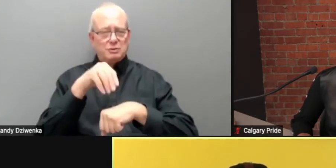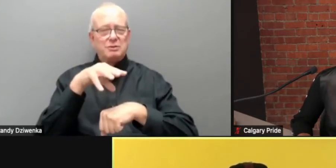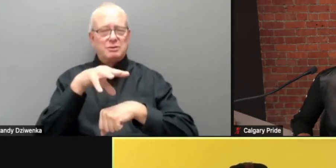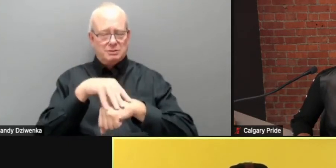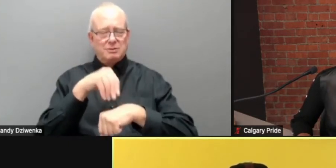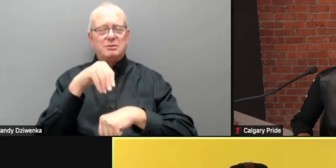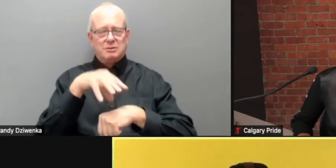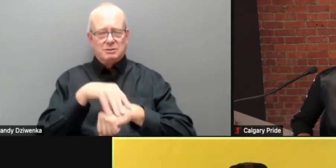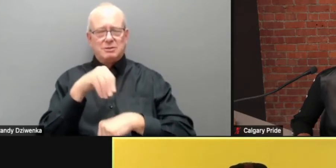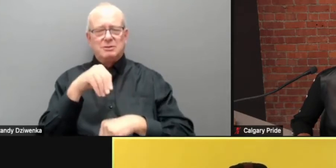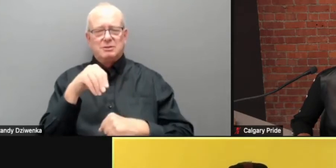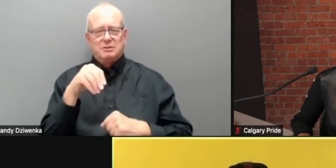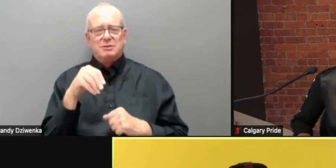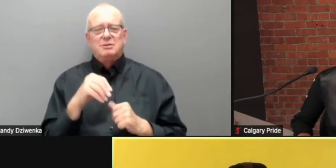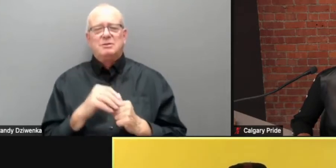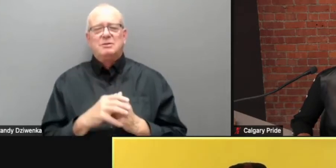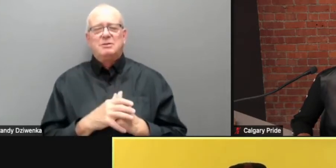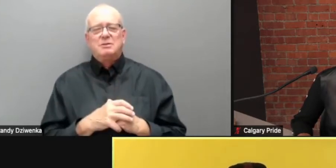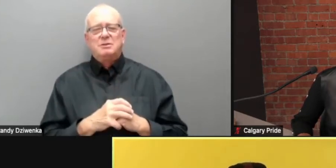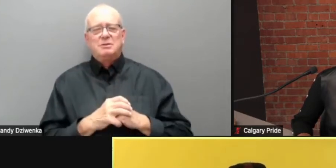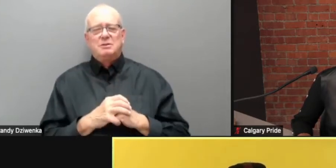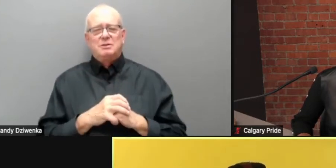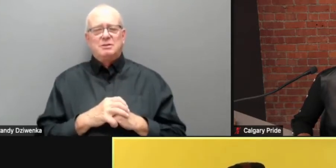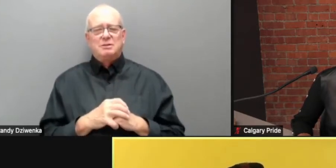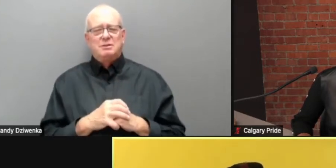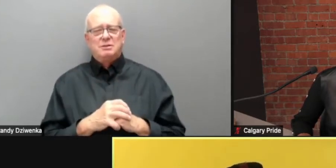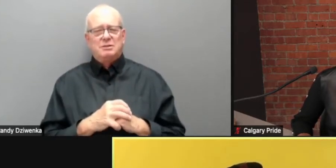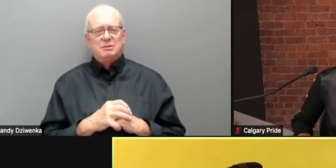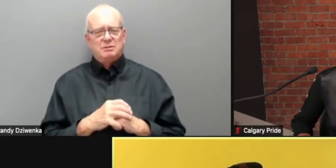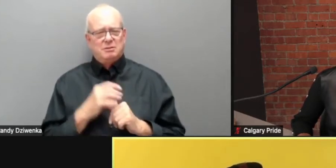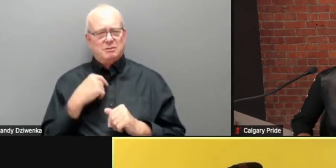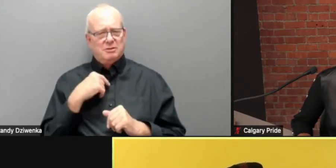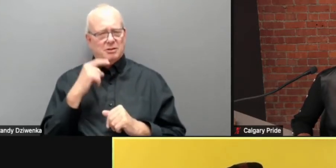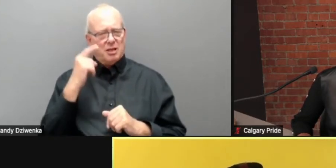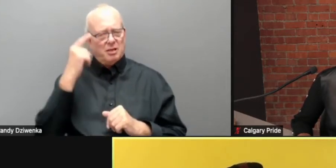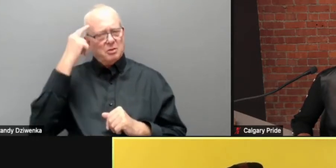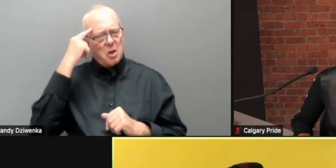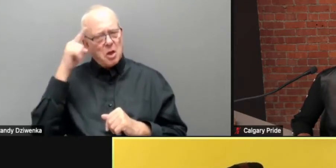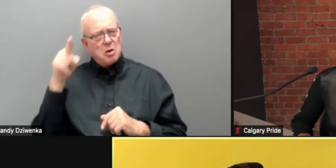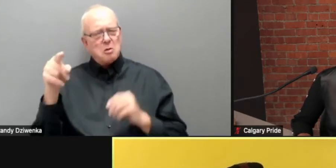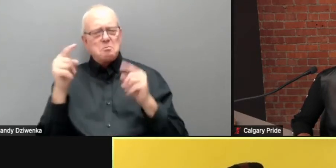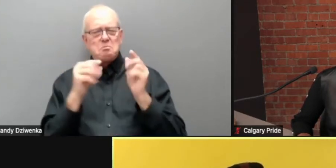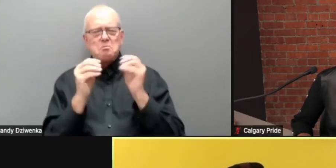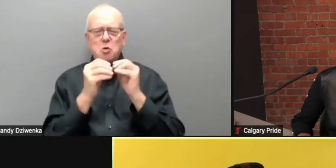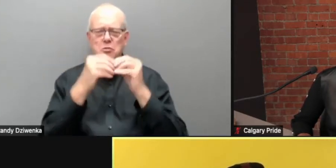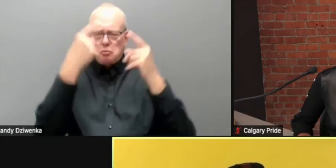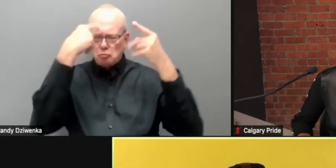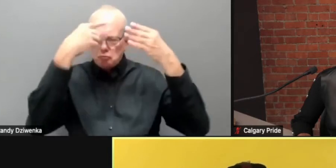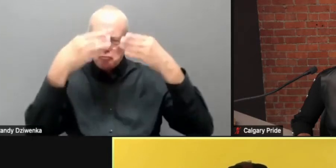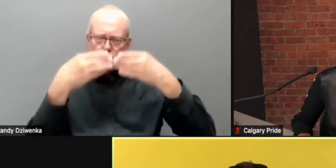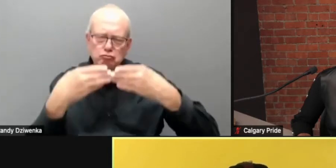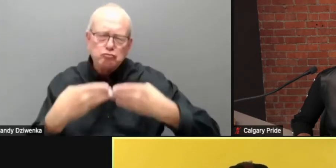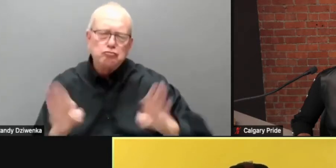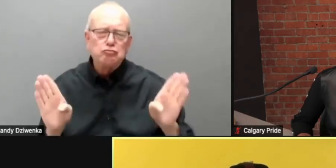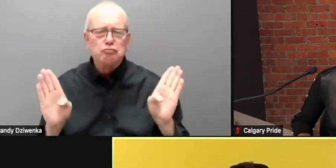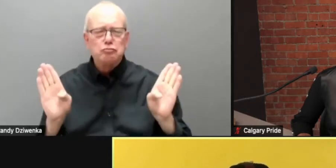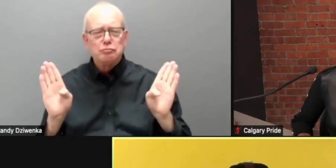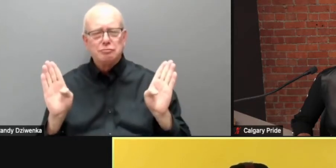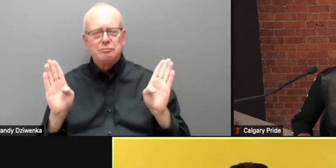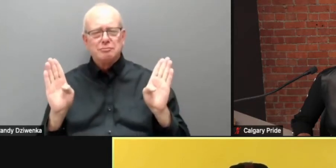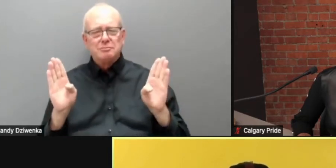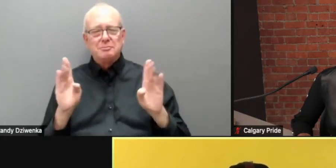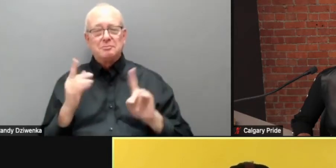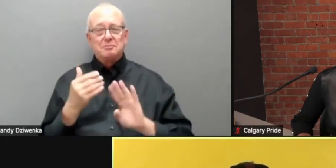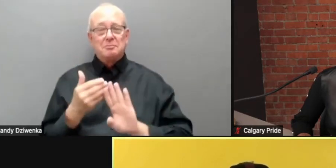Euro Pride, and I was very surprised. Just a day before the Euro Pride, there was violence, there